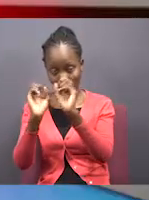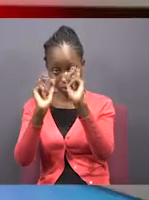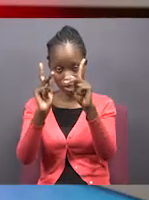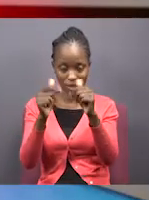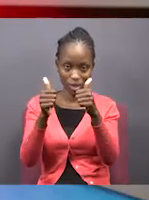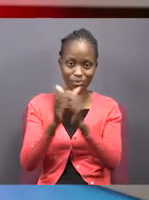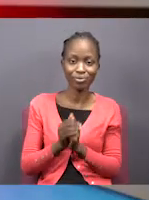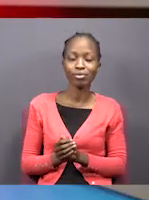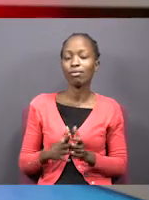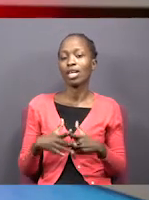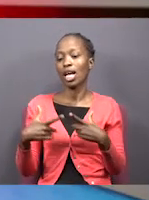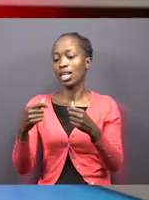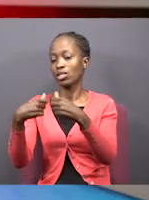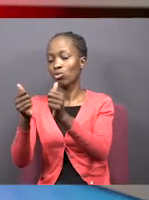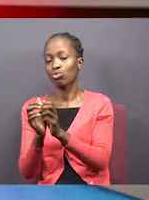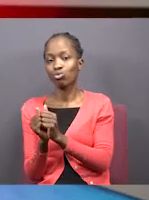Oh.